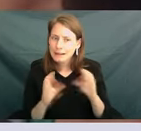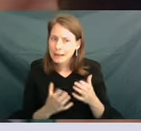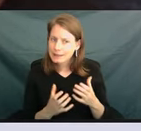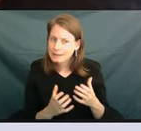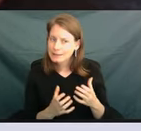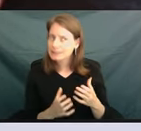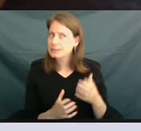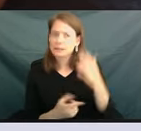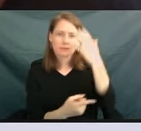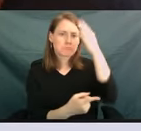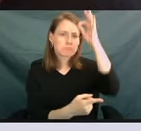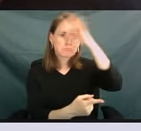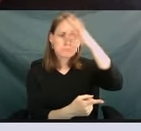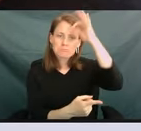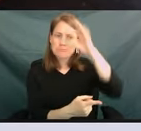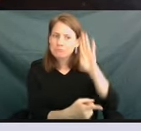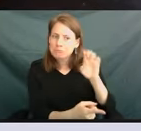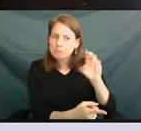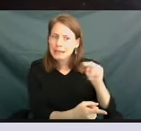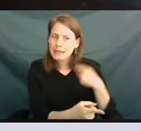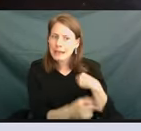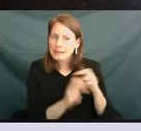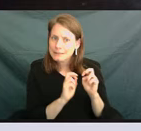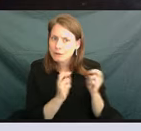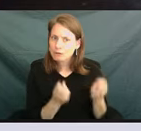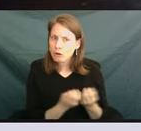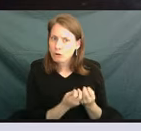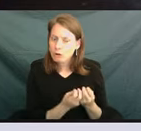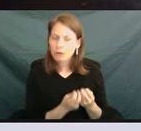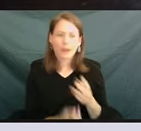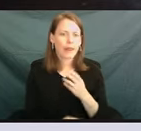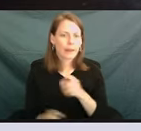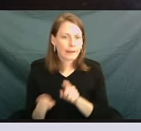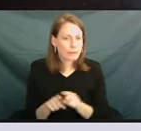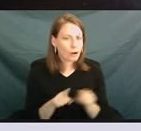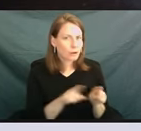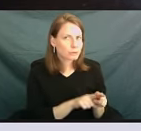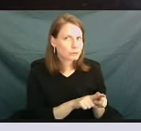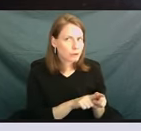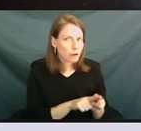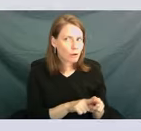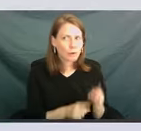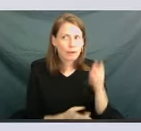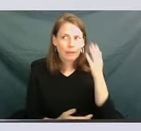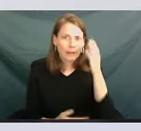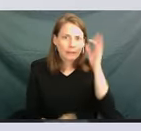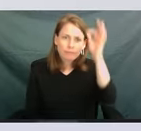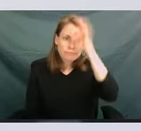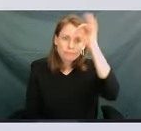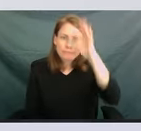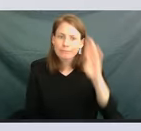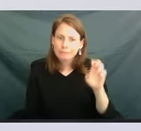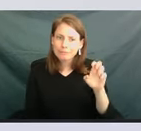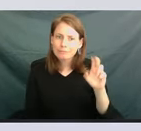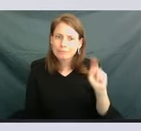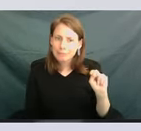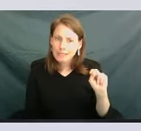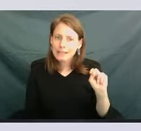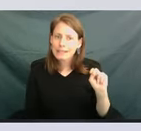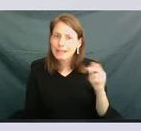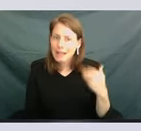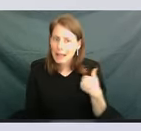the issues that Ben might have sometimes? Some people don't know that we've got a circle of